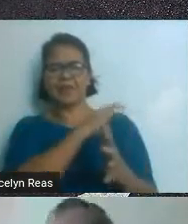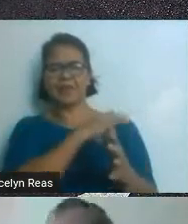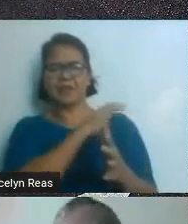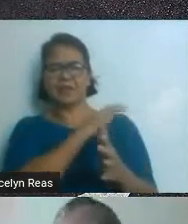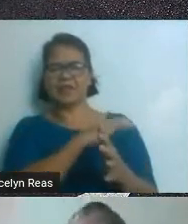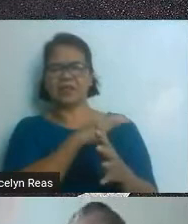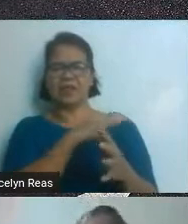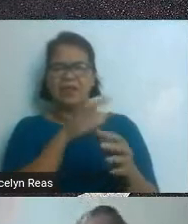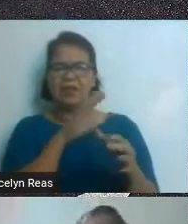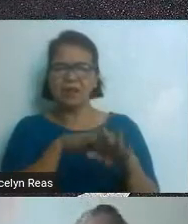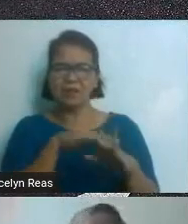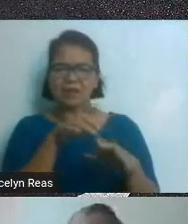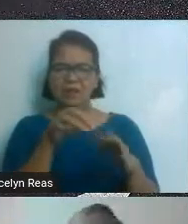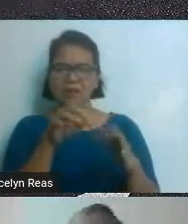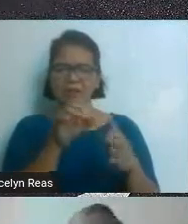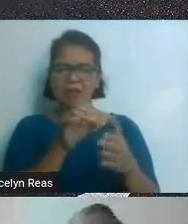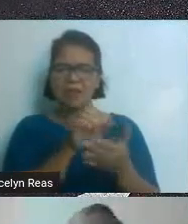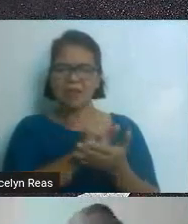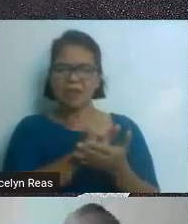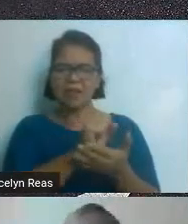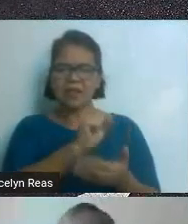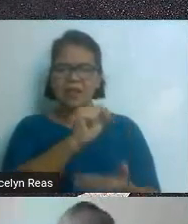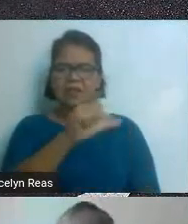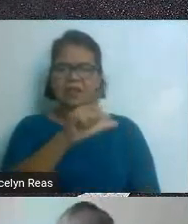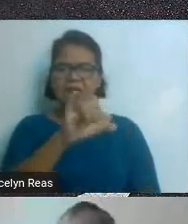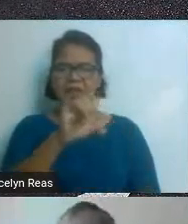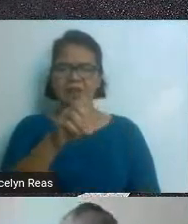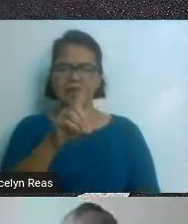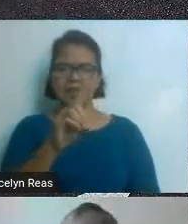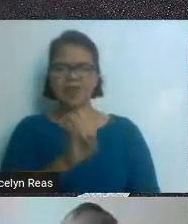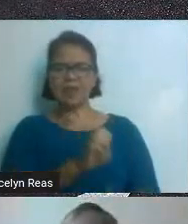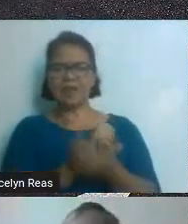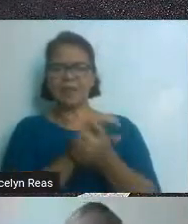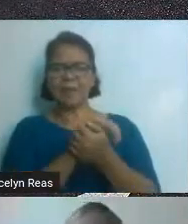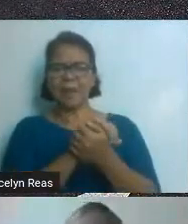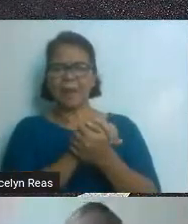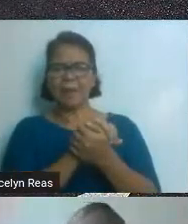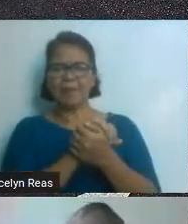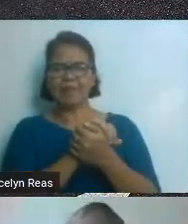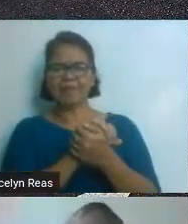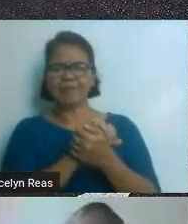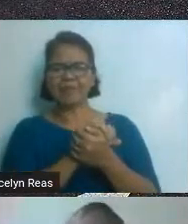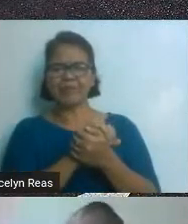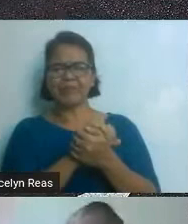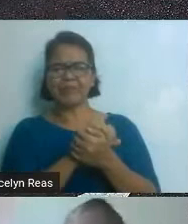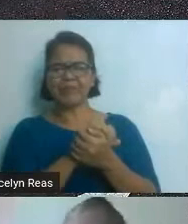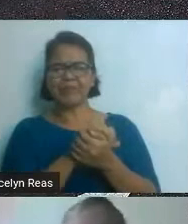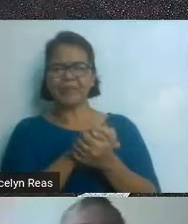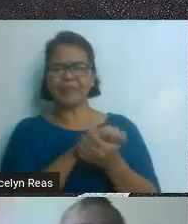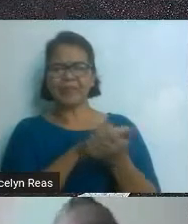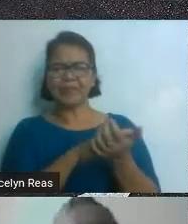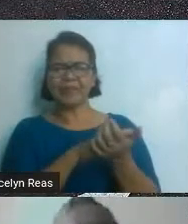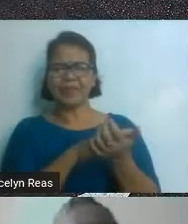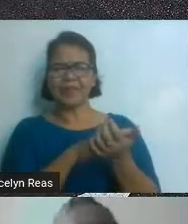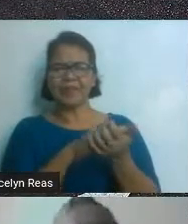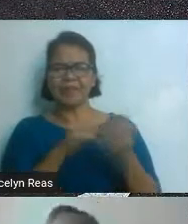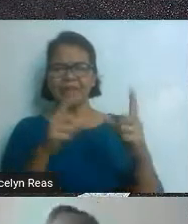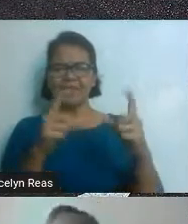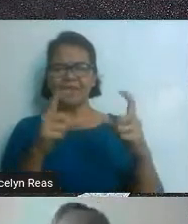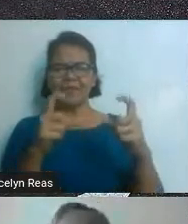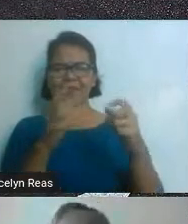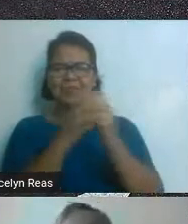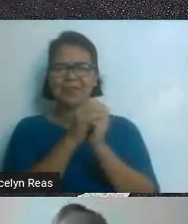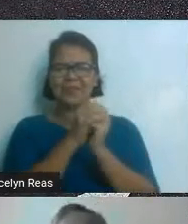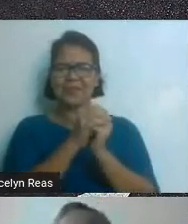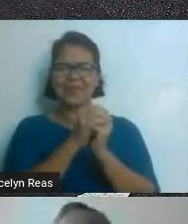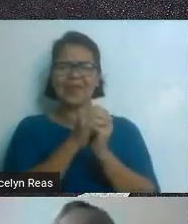way, kasi kanina ni ASDS natin ay mag-take note, I suggest you just ask the organizers, Mary and